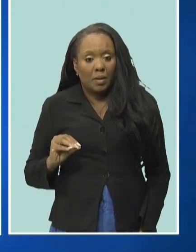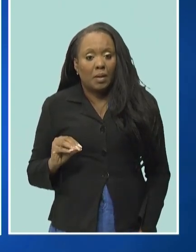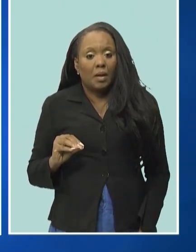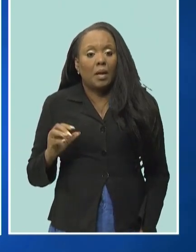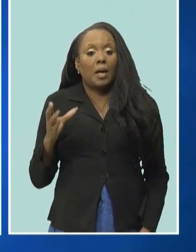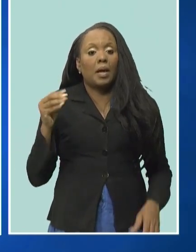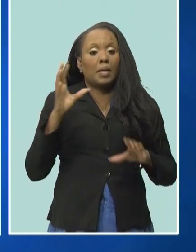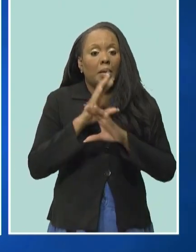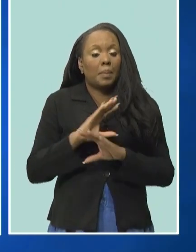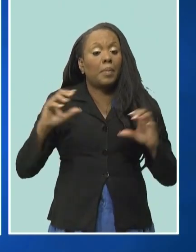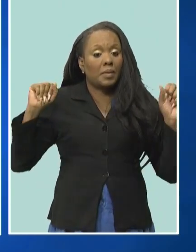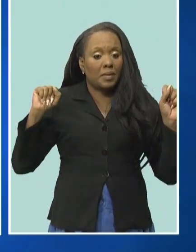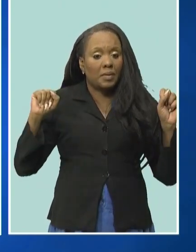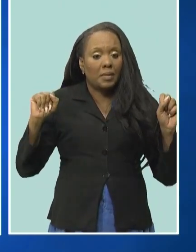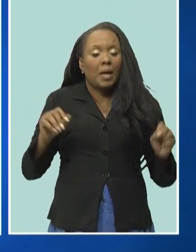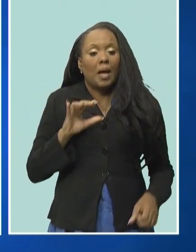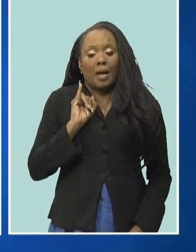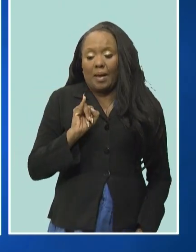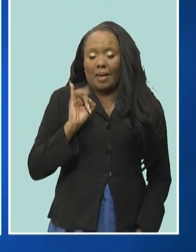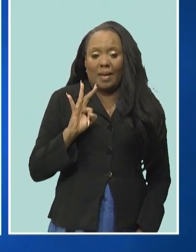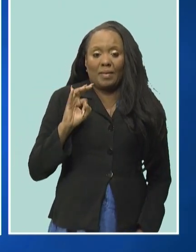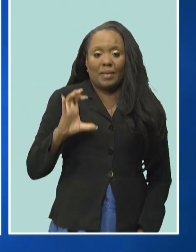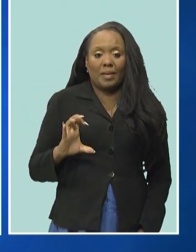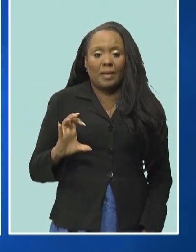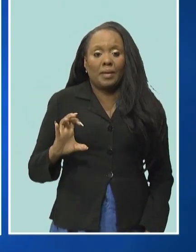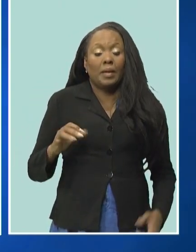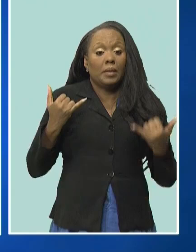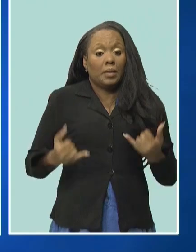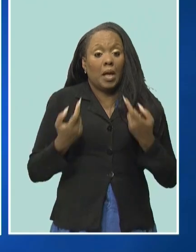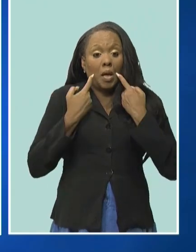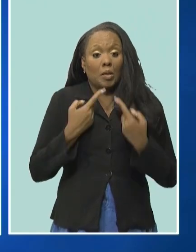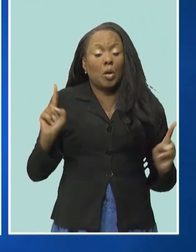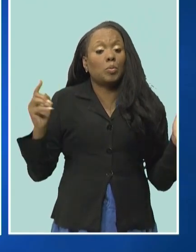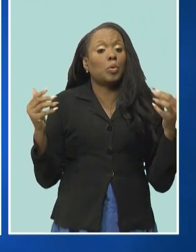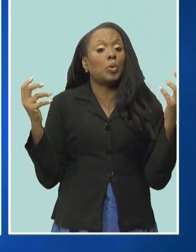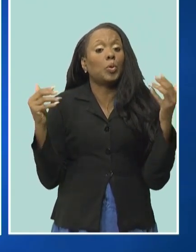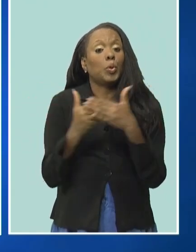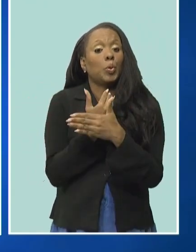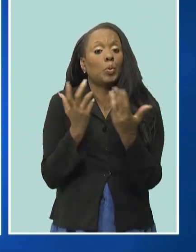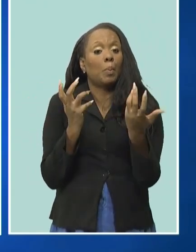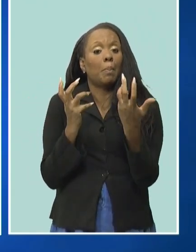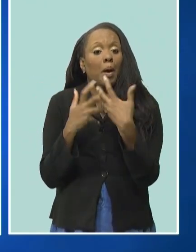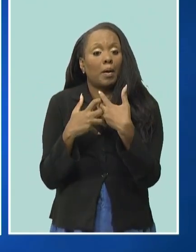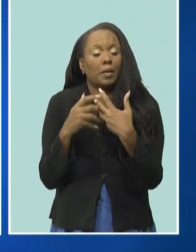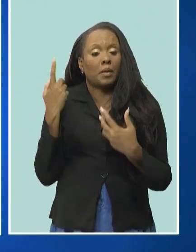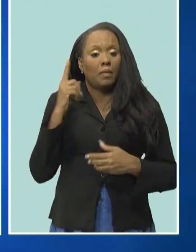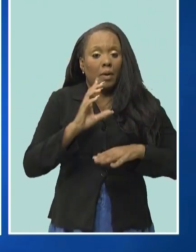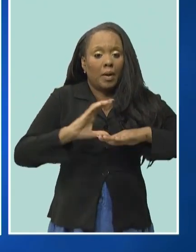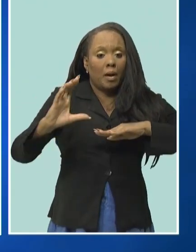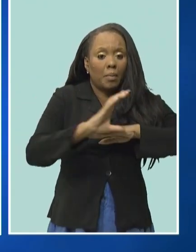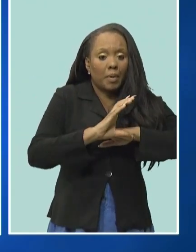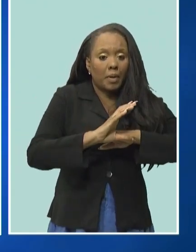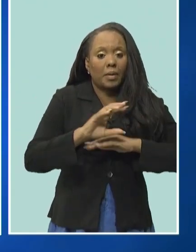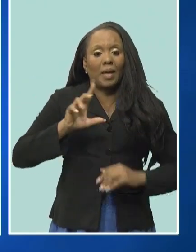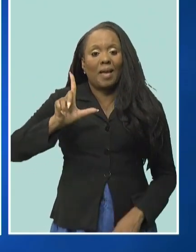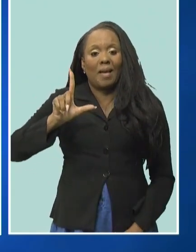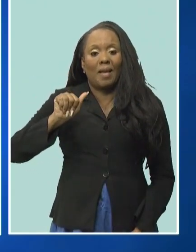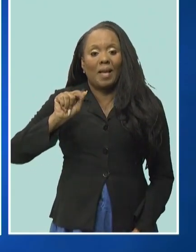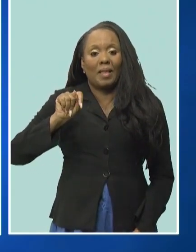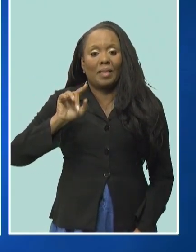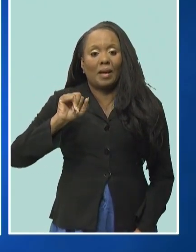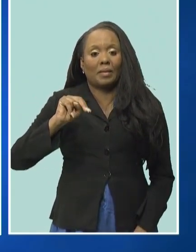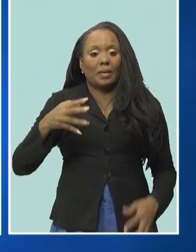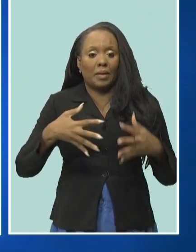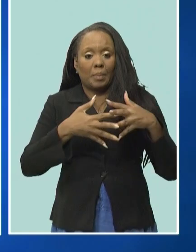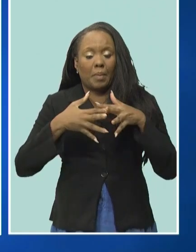The IFC today announced its support for a new partnership among countries in the Caribbean, Latin America, and Africa. The Transatlantic